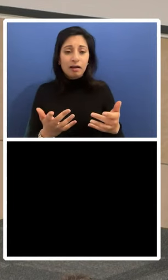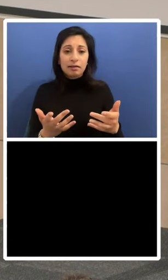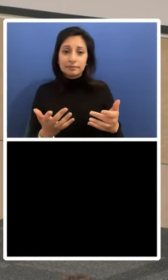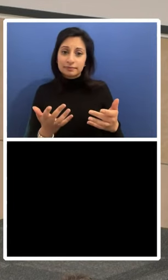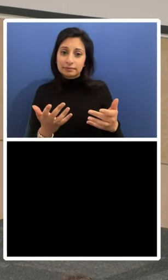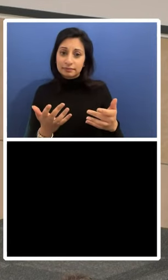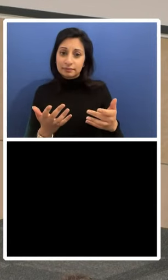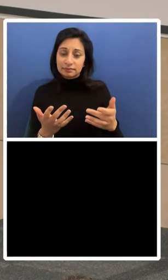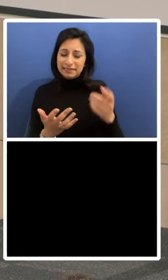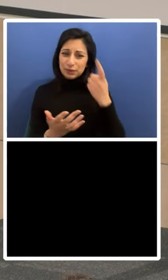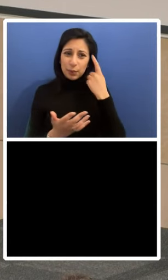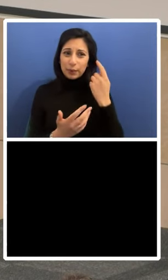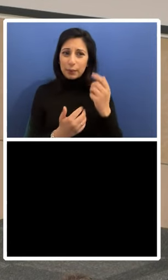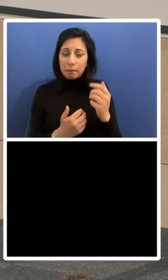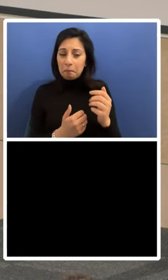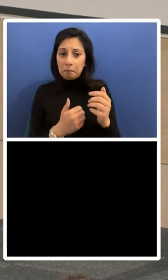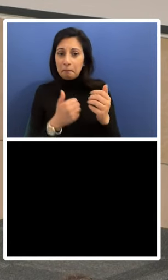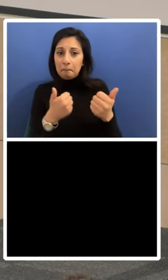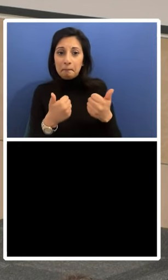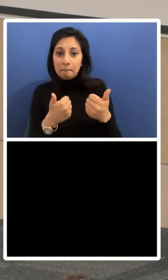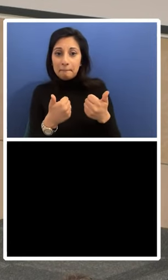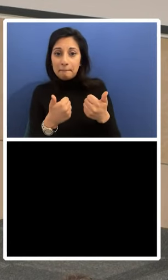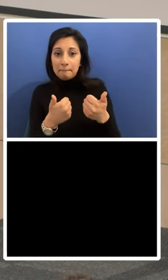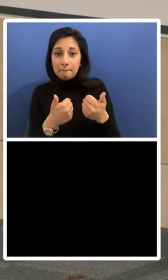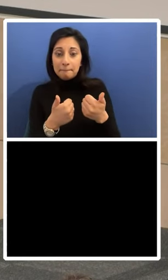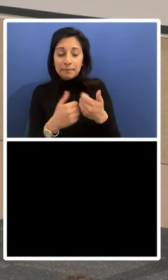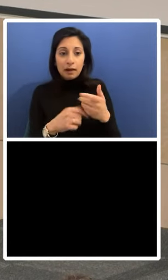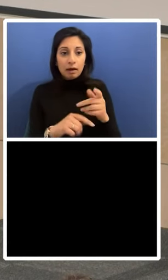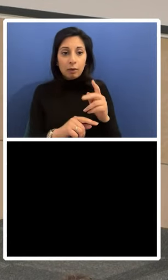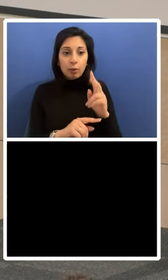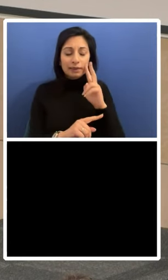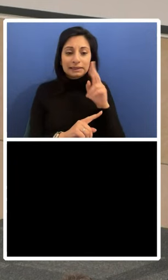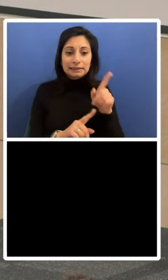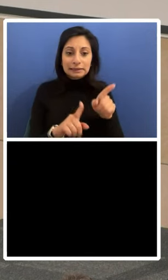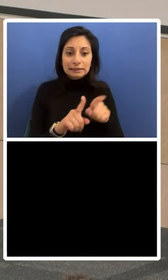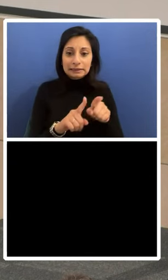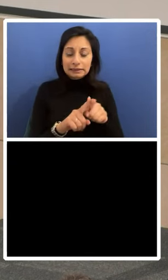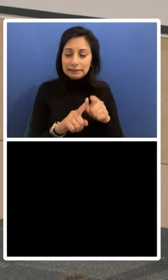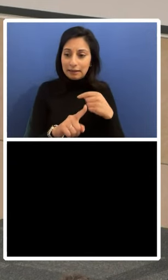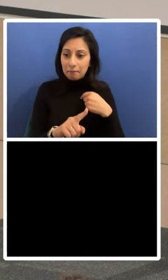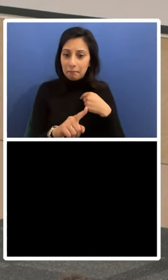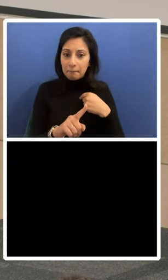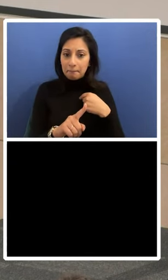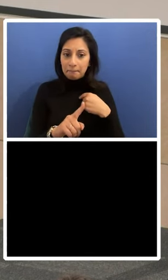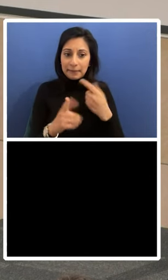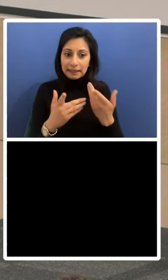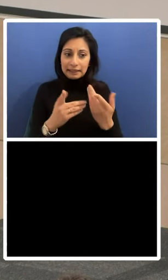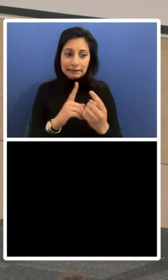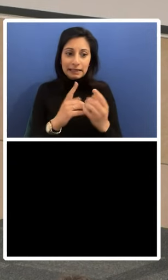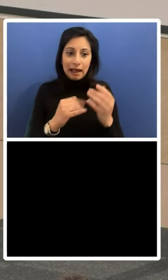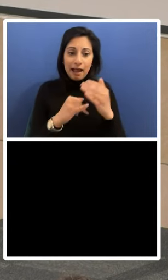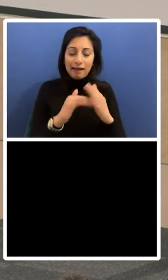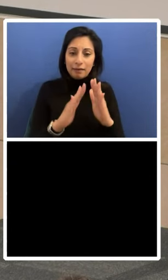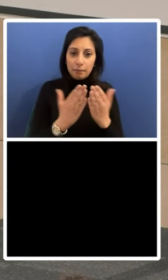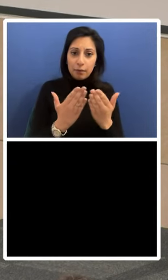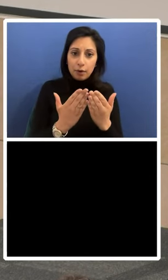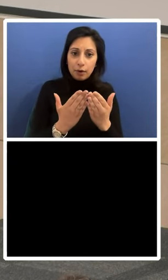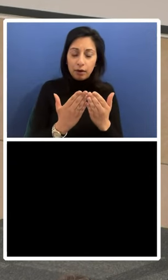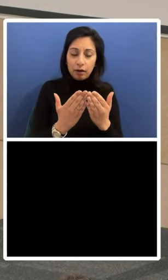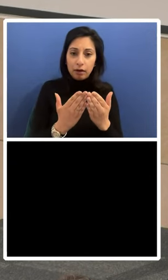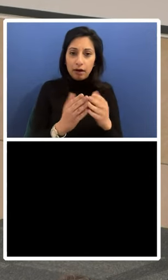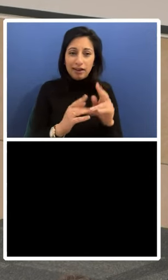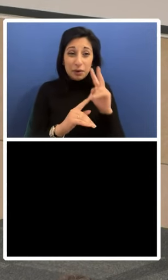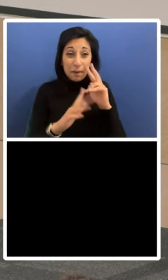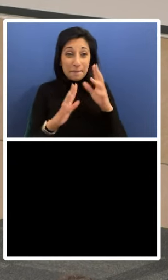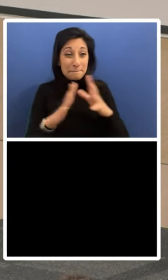I don't think it's good. And it, you know, you see it in me towards the end, like I start losing my mind. And there's one bit where I'm in the biggest fight with Citibank and I start